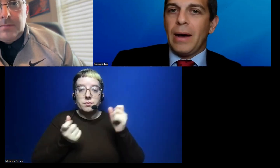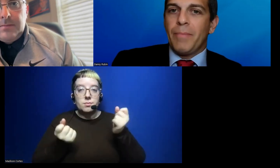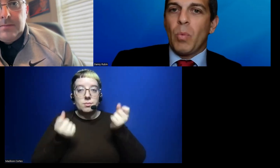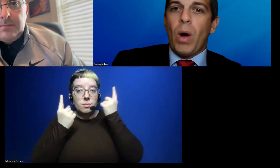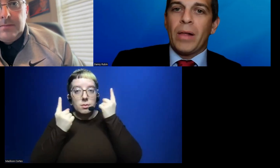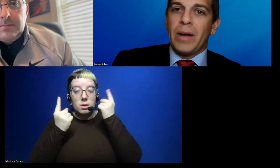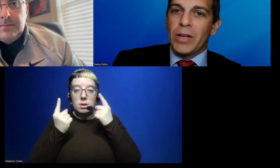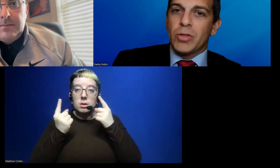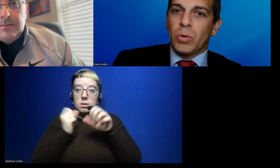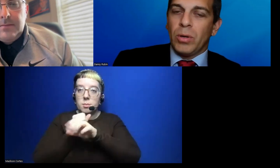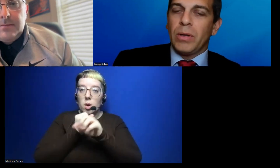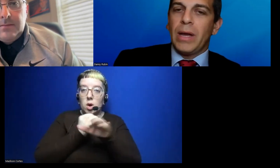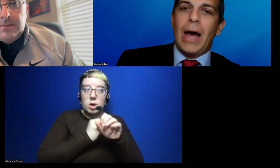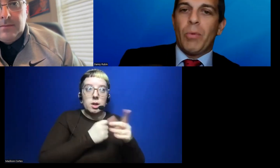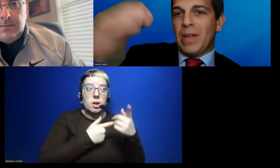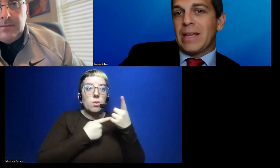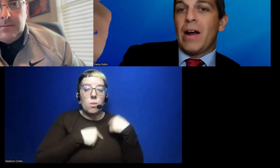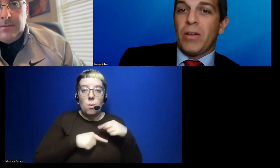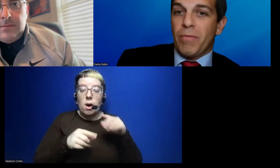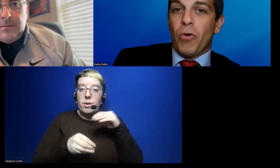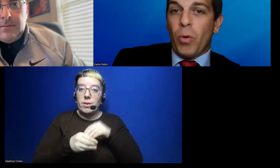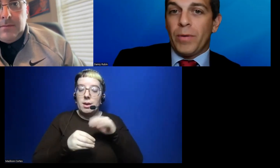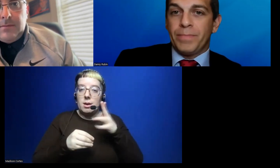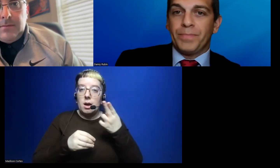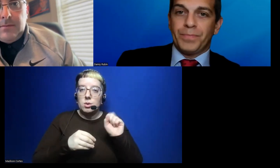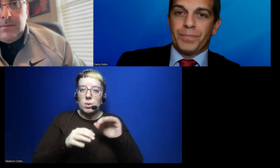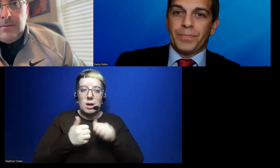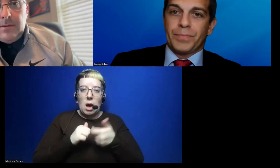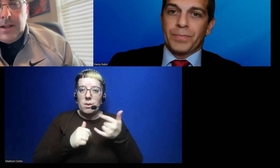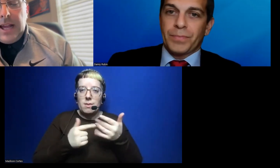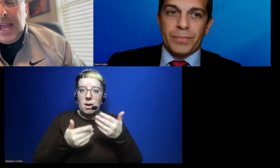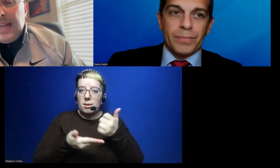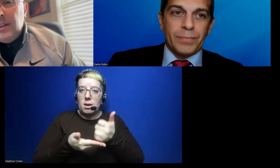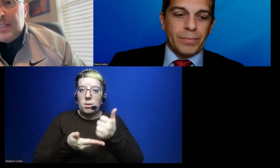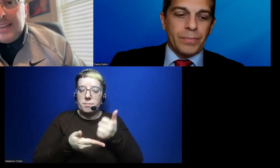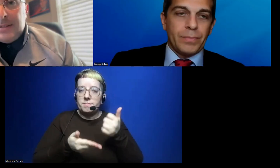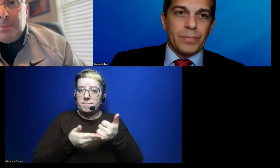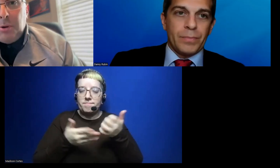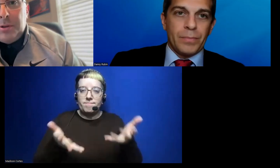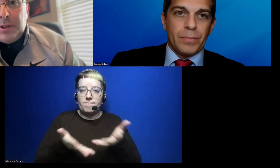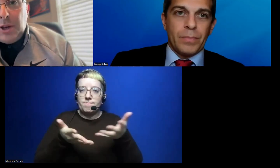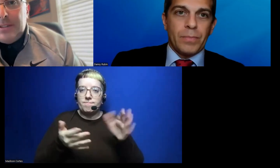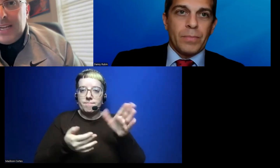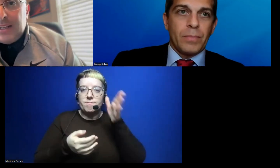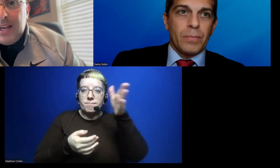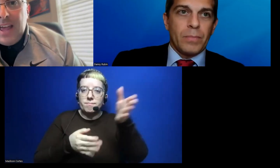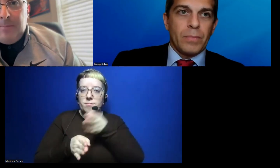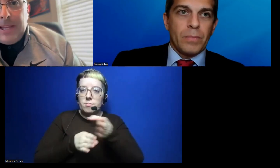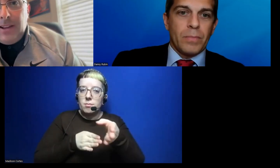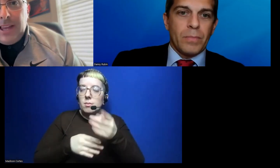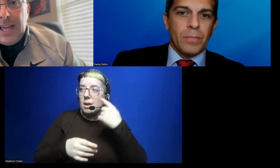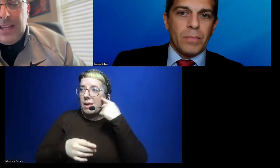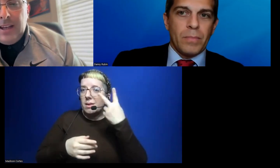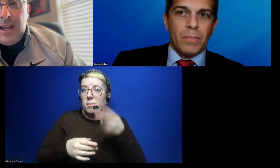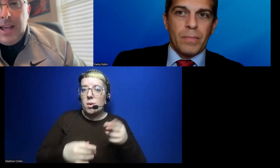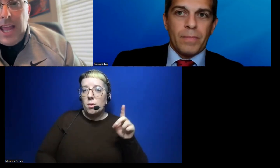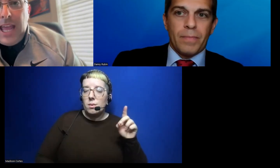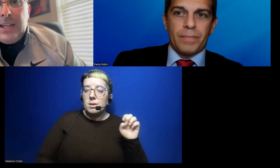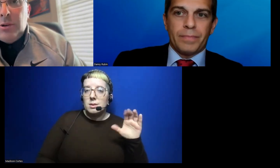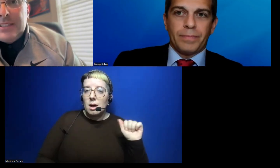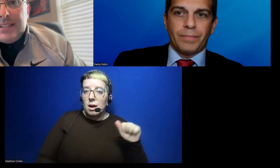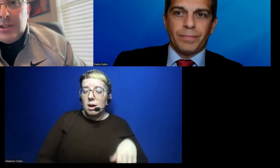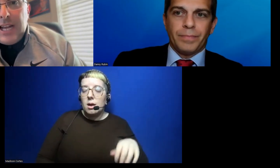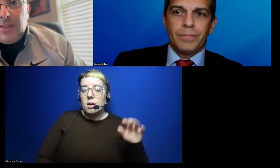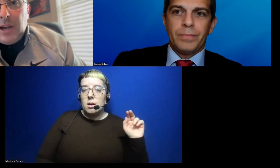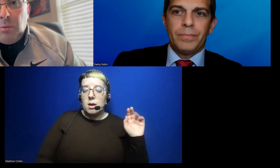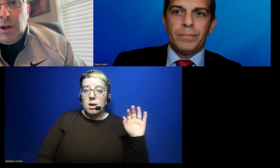marketing while in high school? And how would that carry them forward? And look, I think both, DECA, FBLA,